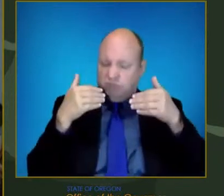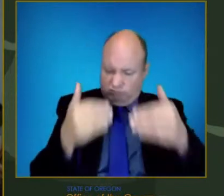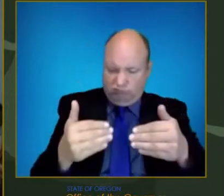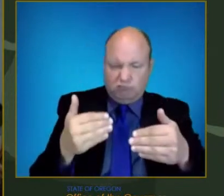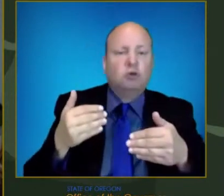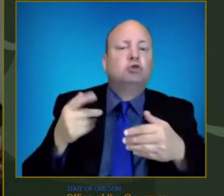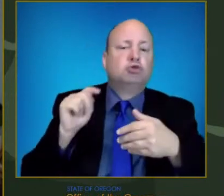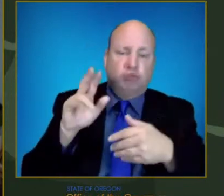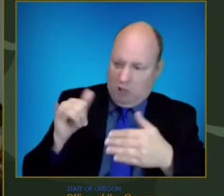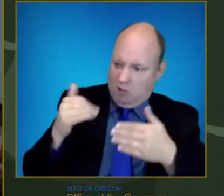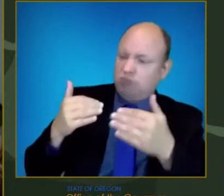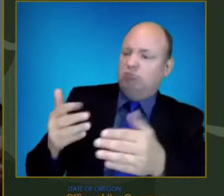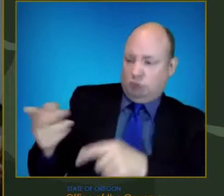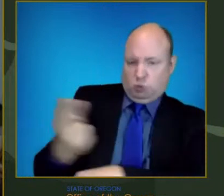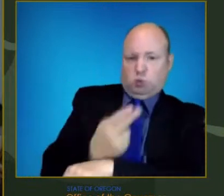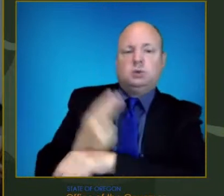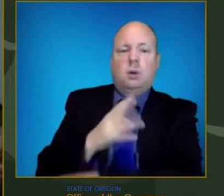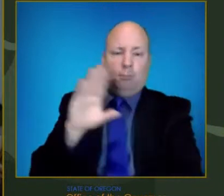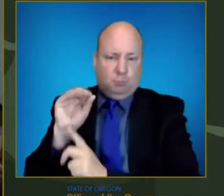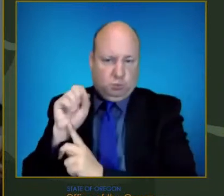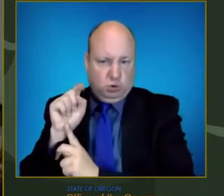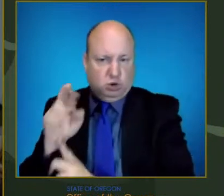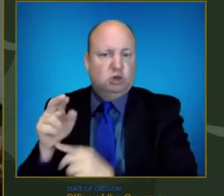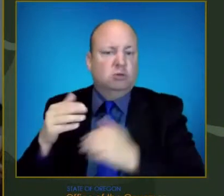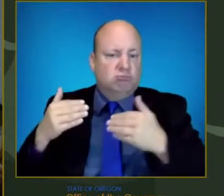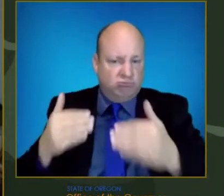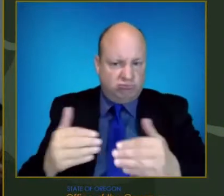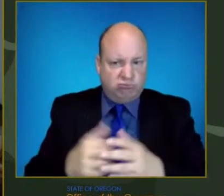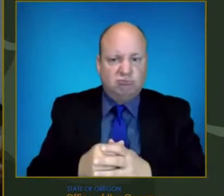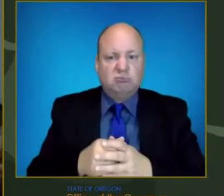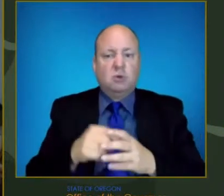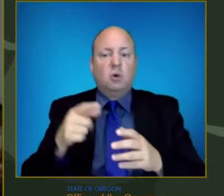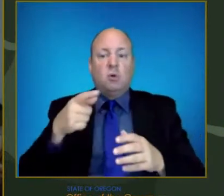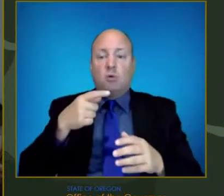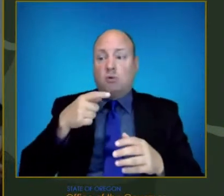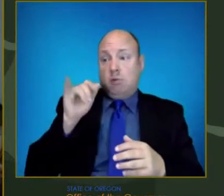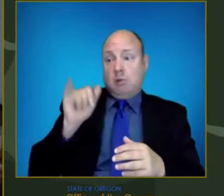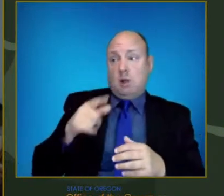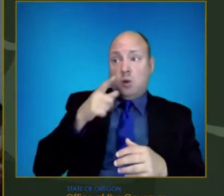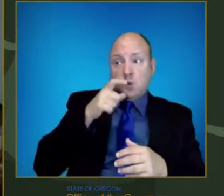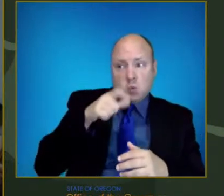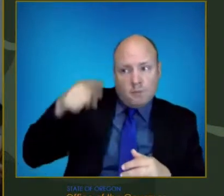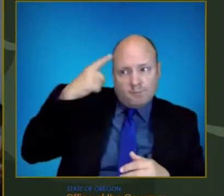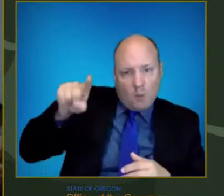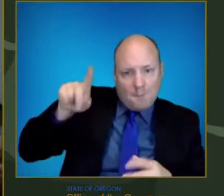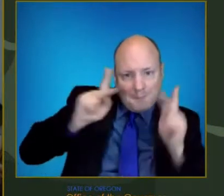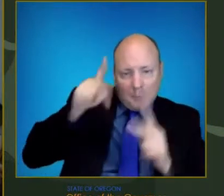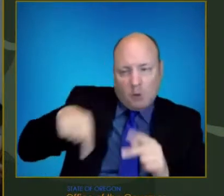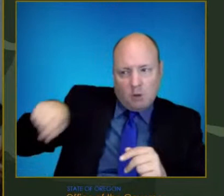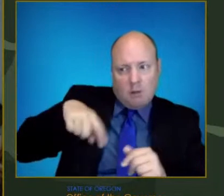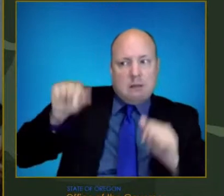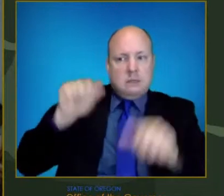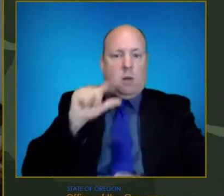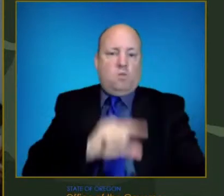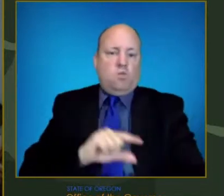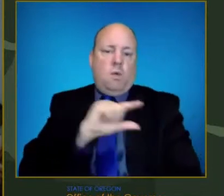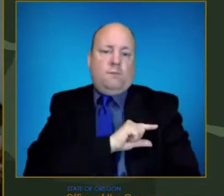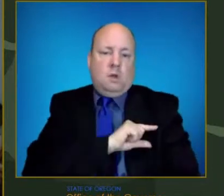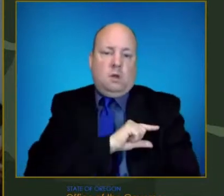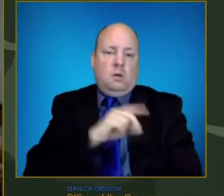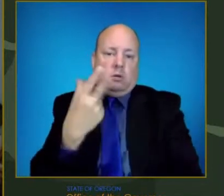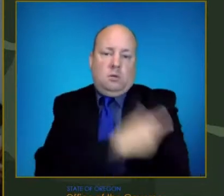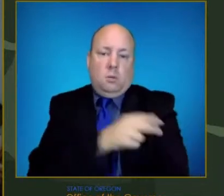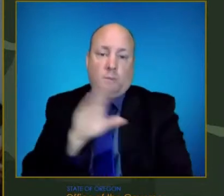groups that are at higher risk of severe illness and death from COVID-19. They recommend the Pfizer booster 6 months after completing the